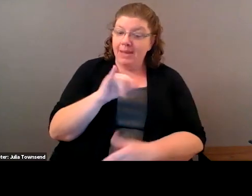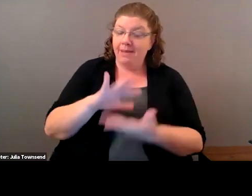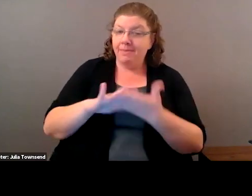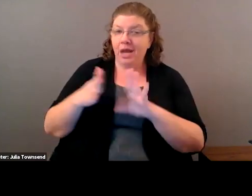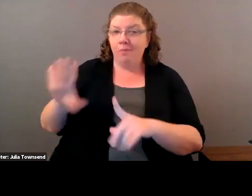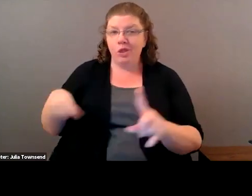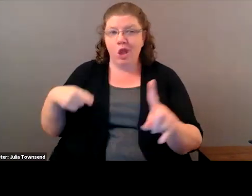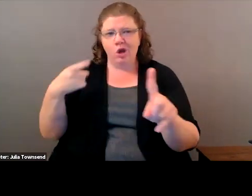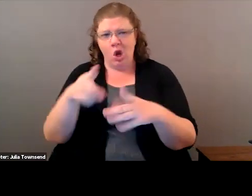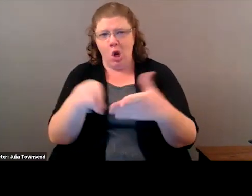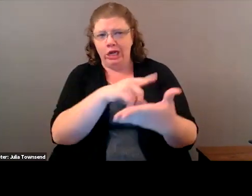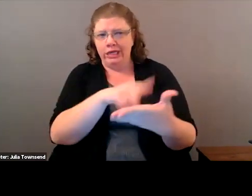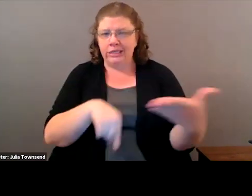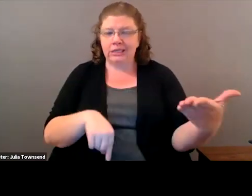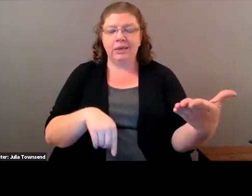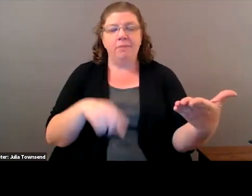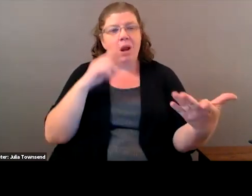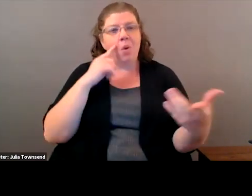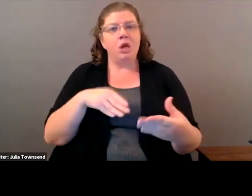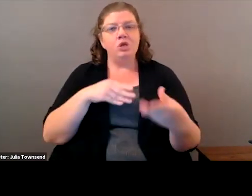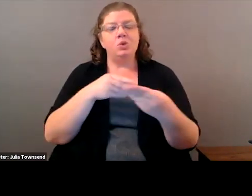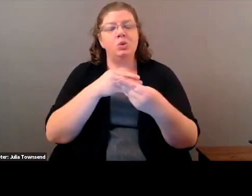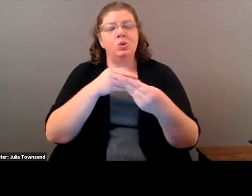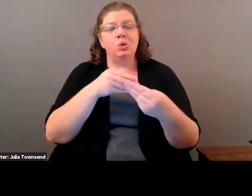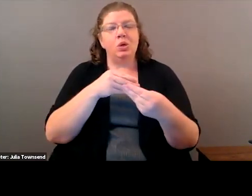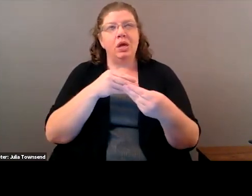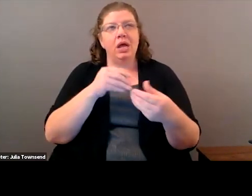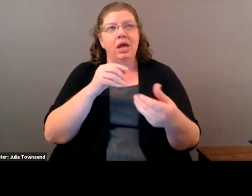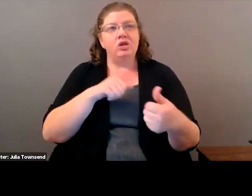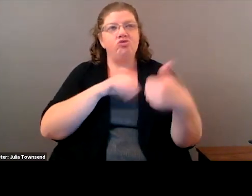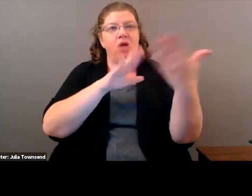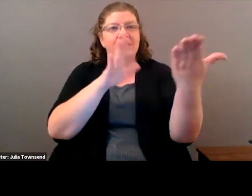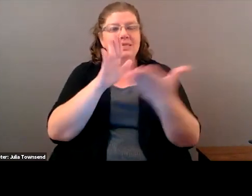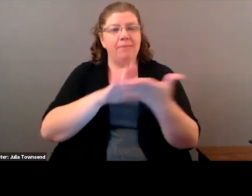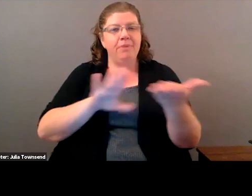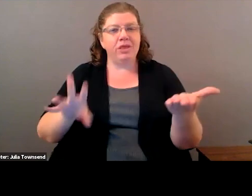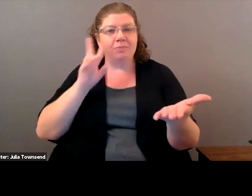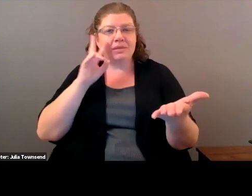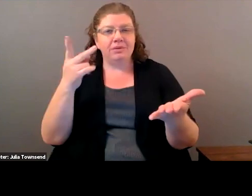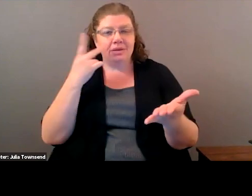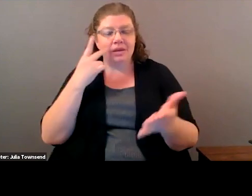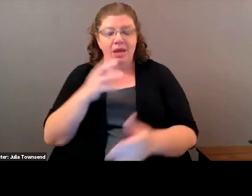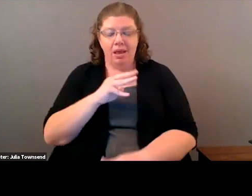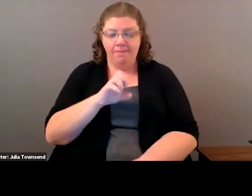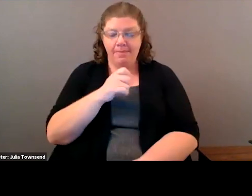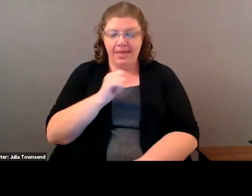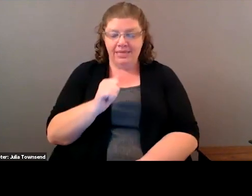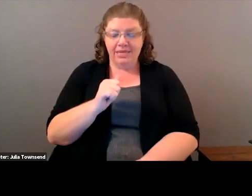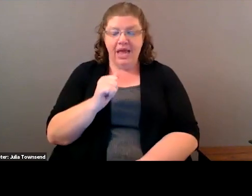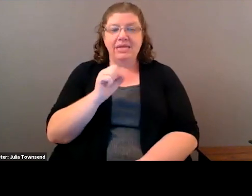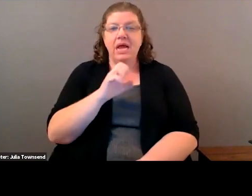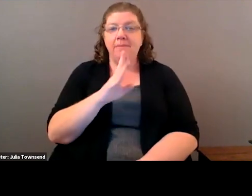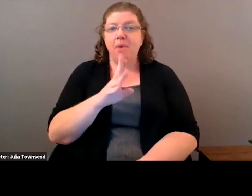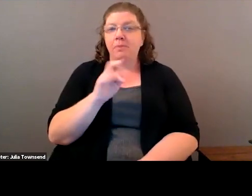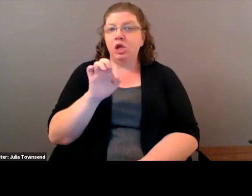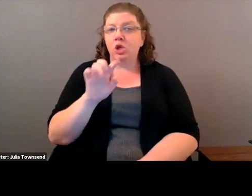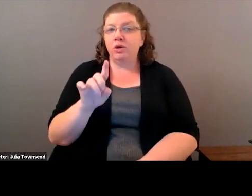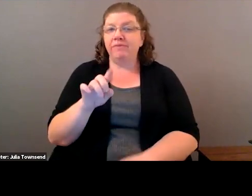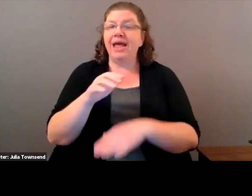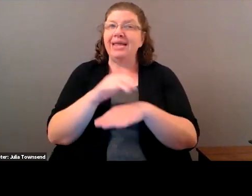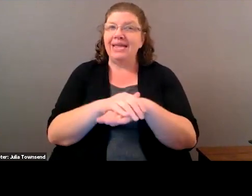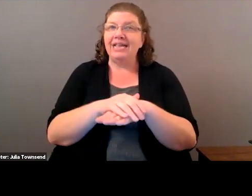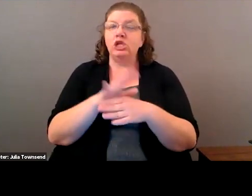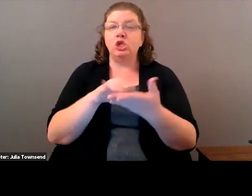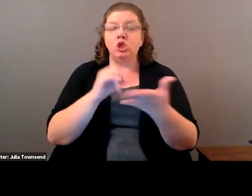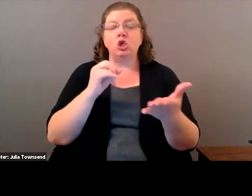primary target, but I'd like to address a few of their misconceptions. Meta is Santa Barbara Unified's English Learner Master